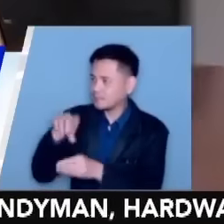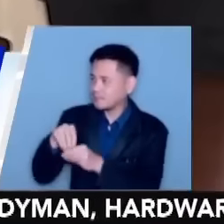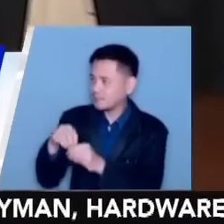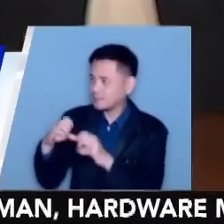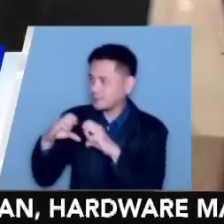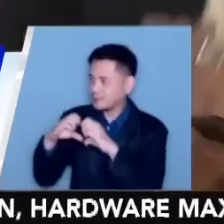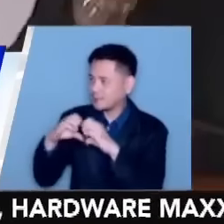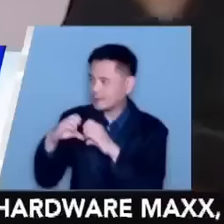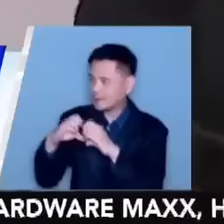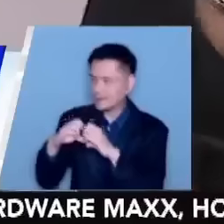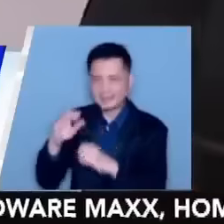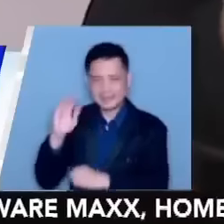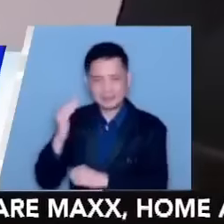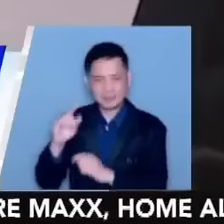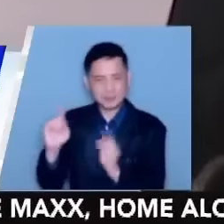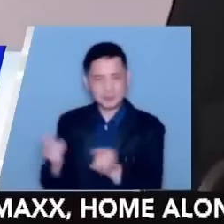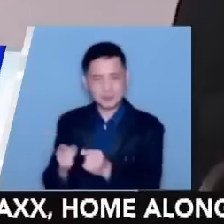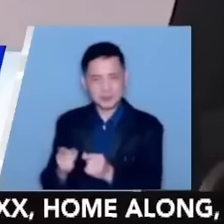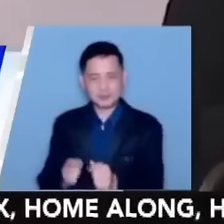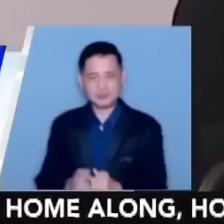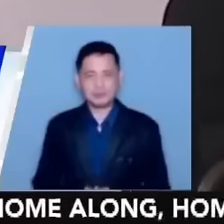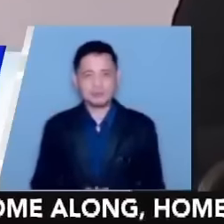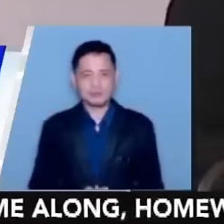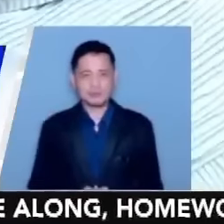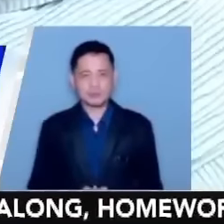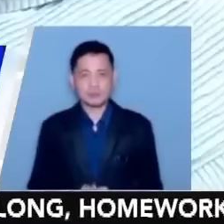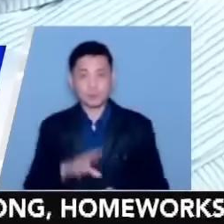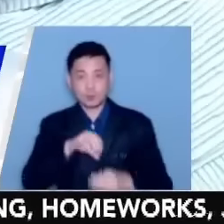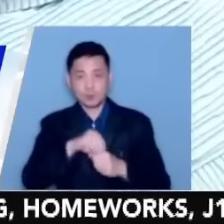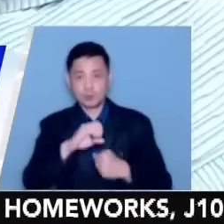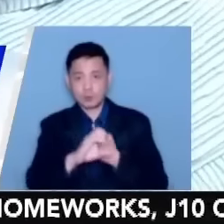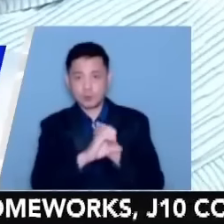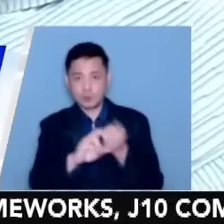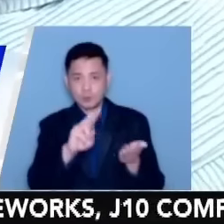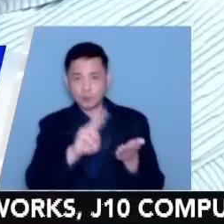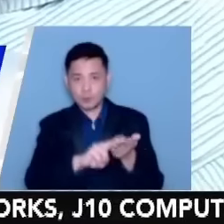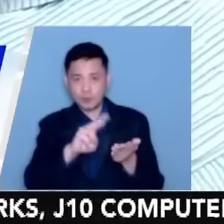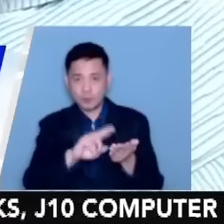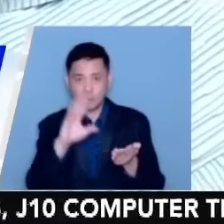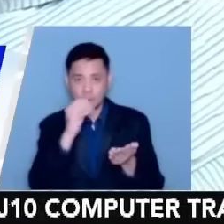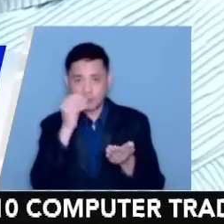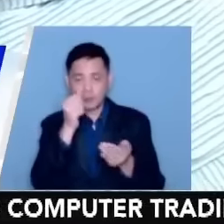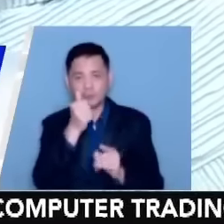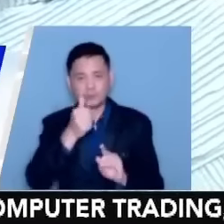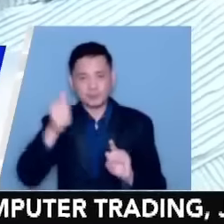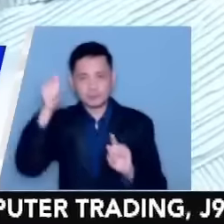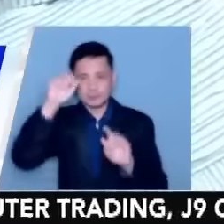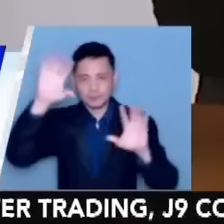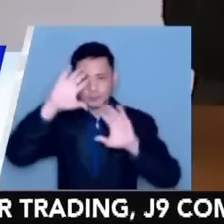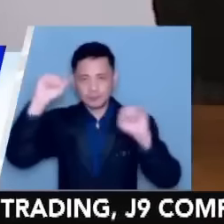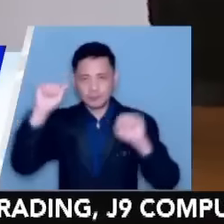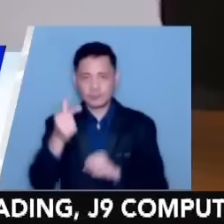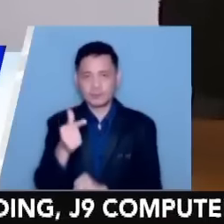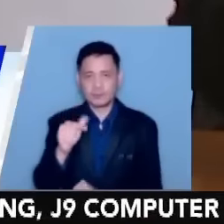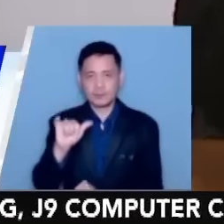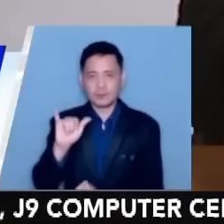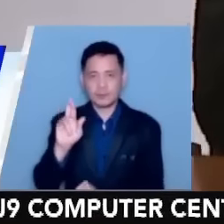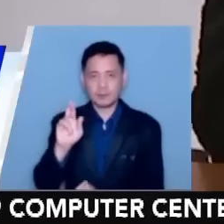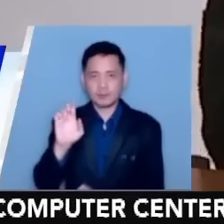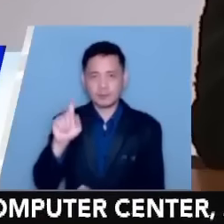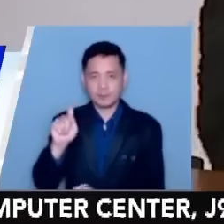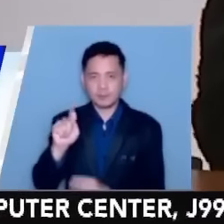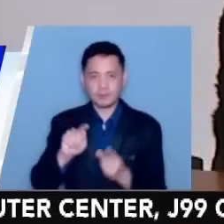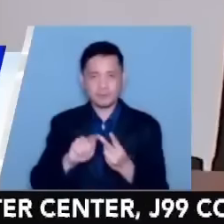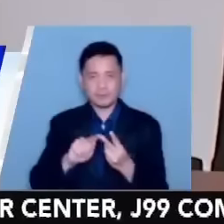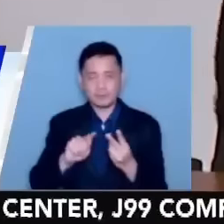eh. Present sa contract signing sina GMA Network President and CEO Gilberto Arduavi Jr., Senior Vice